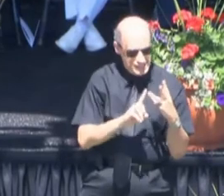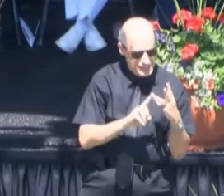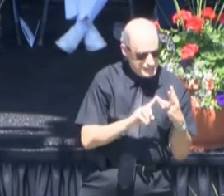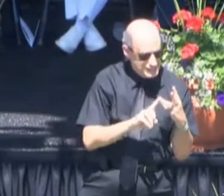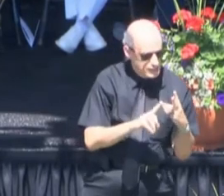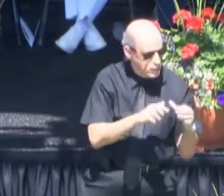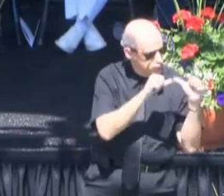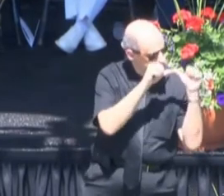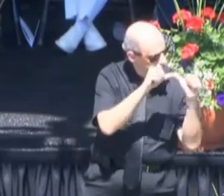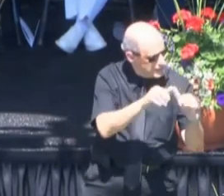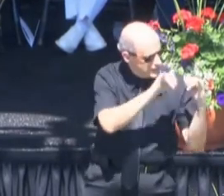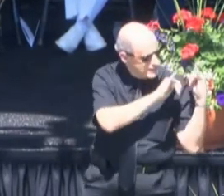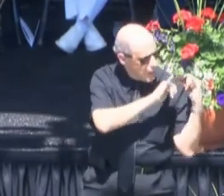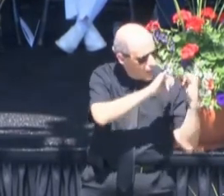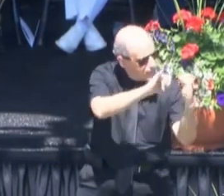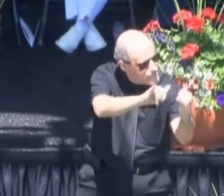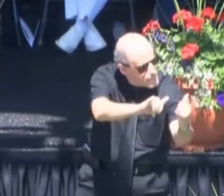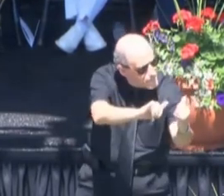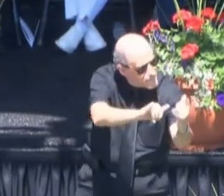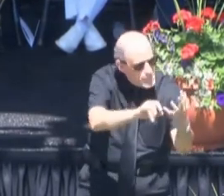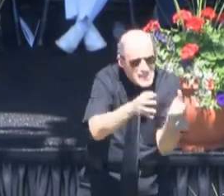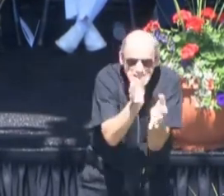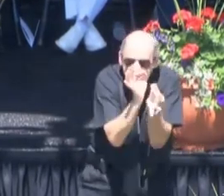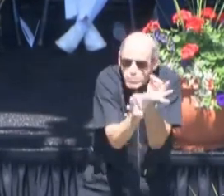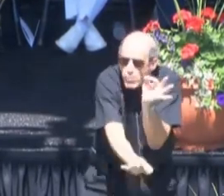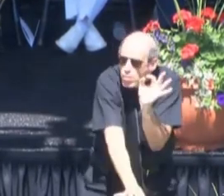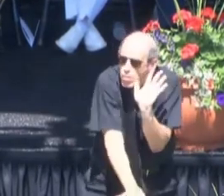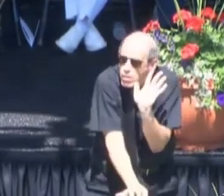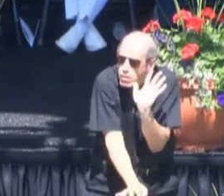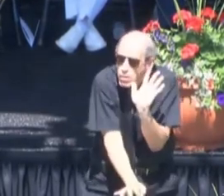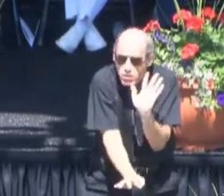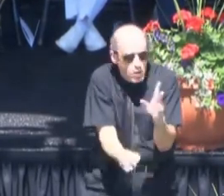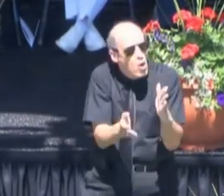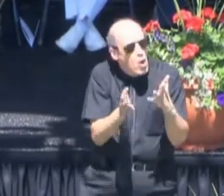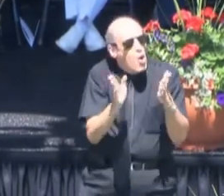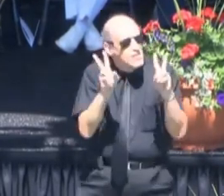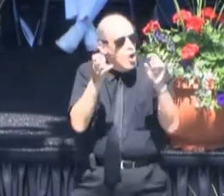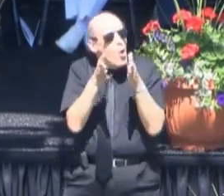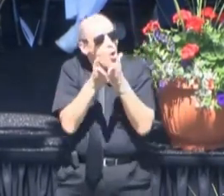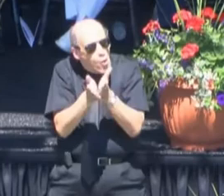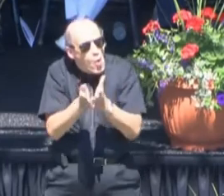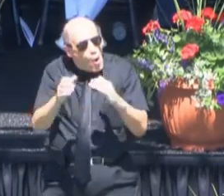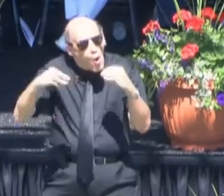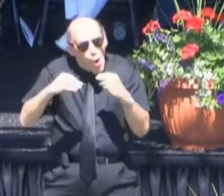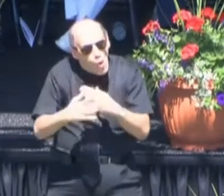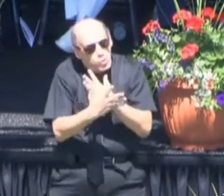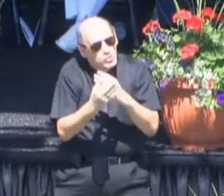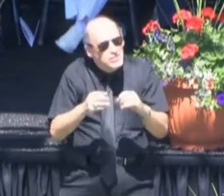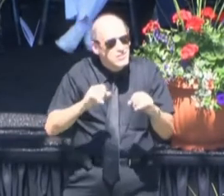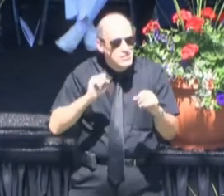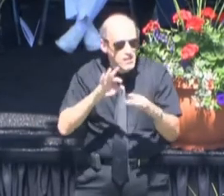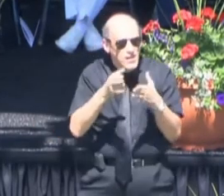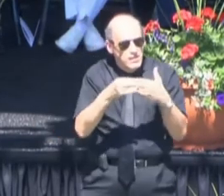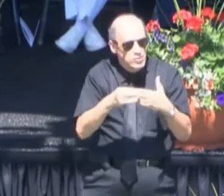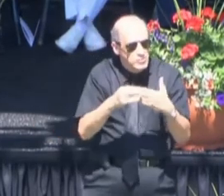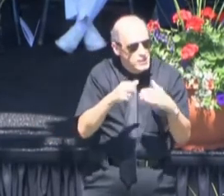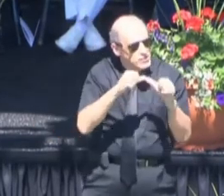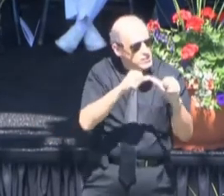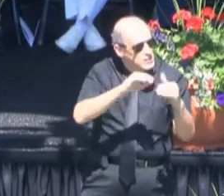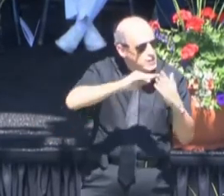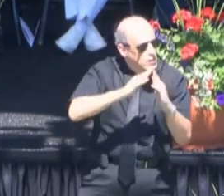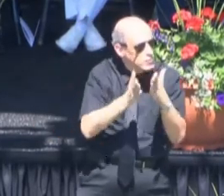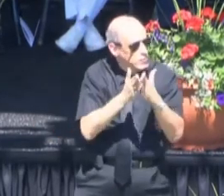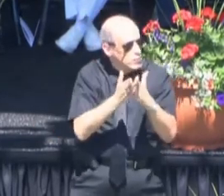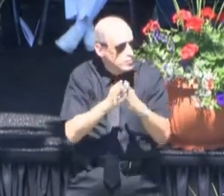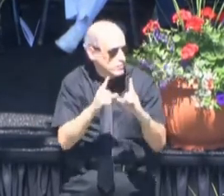be consistent. This last one is simple. In the ocean of leadership, use consistency as your vessel for respect